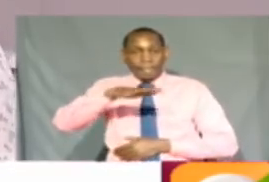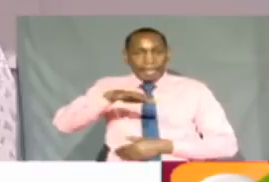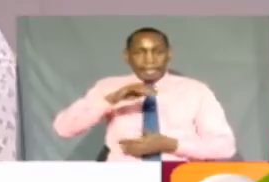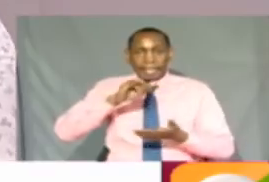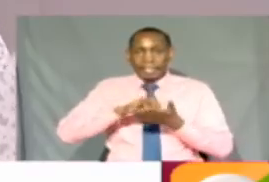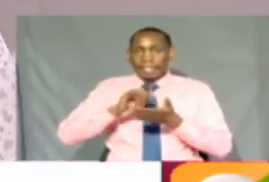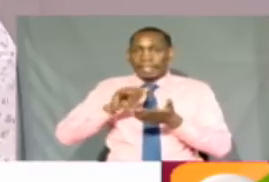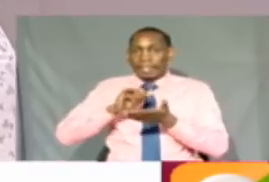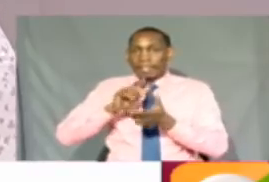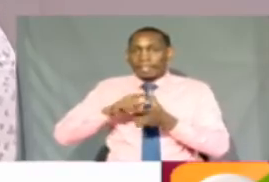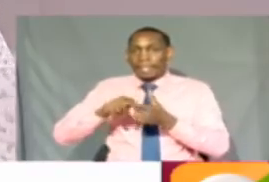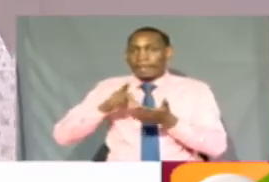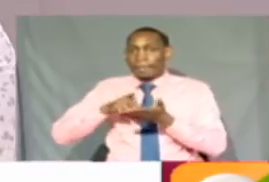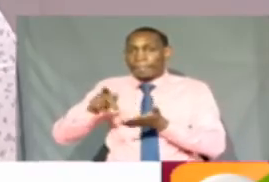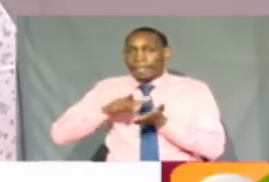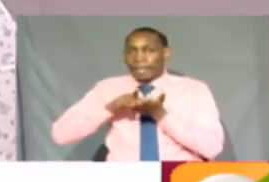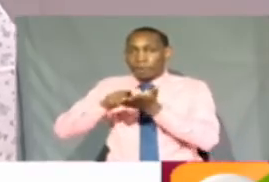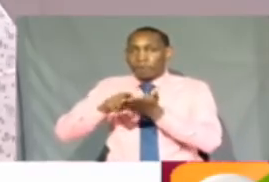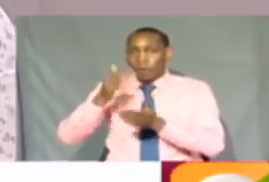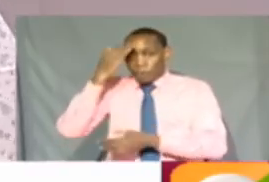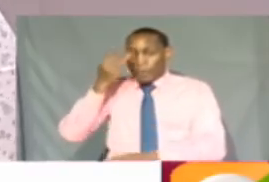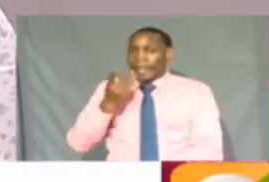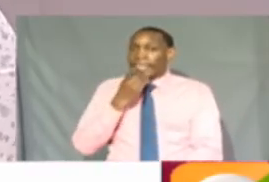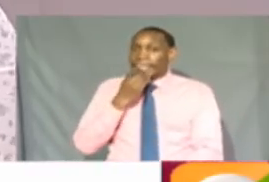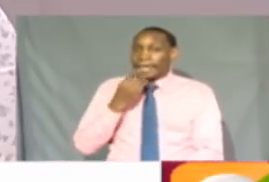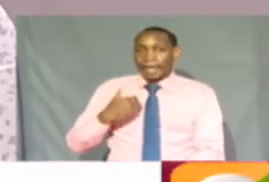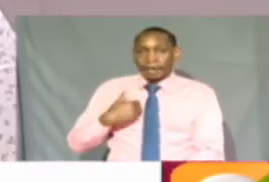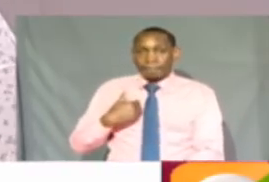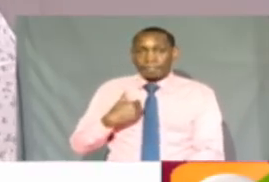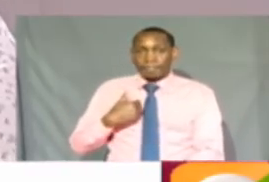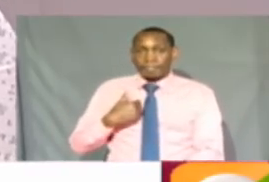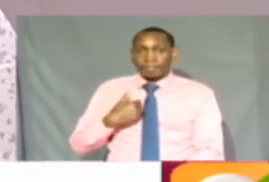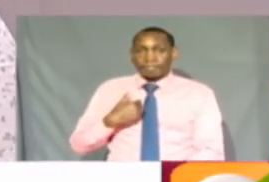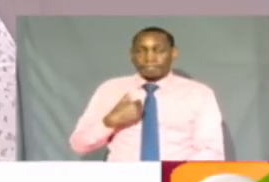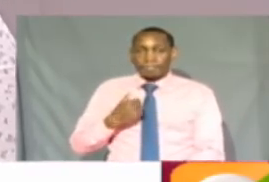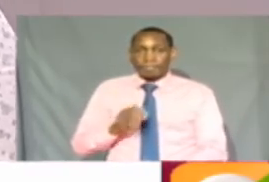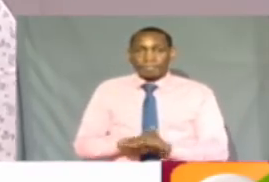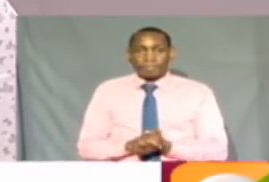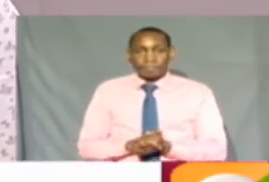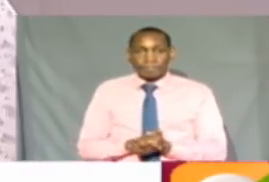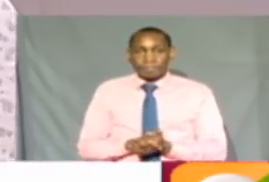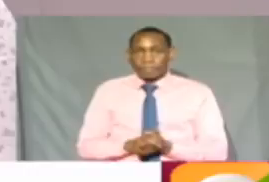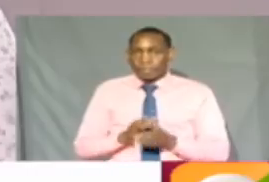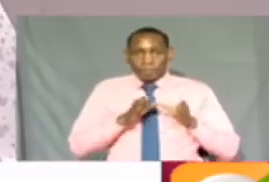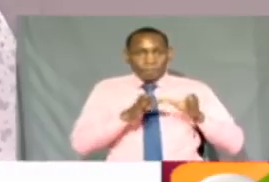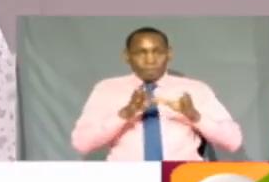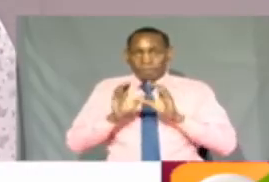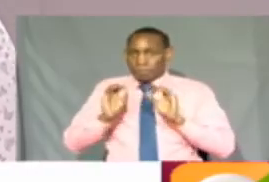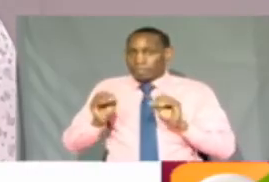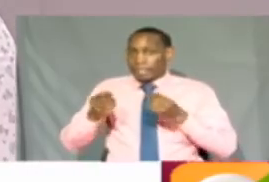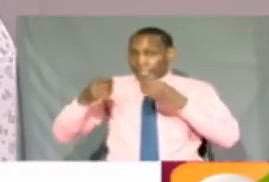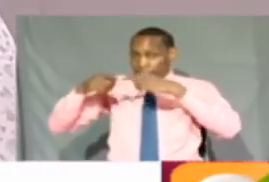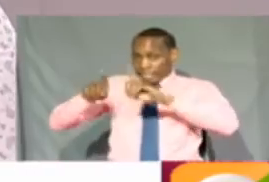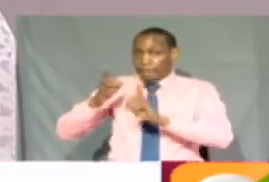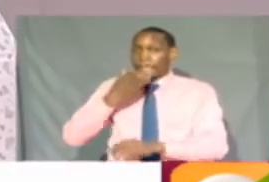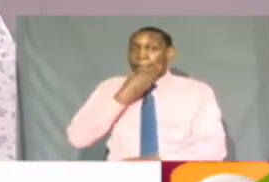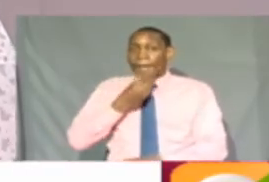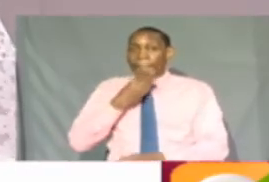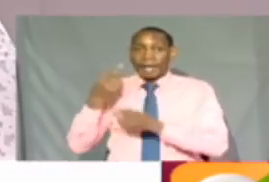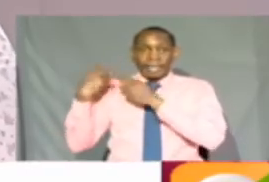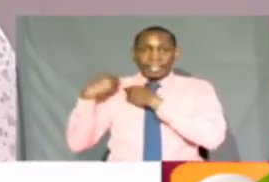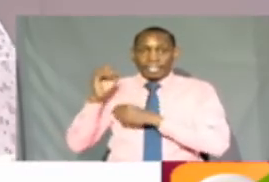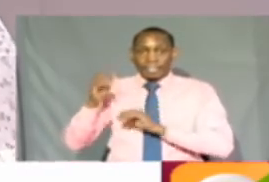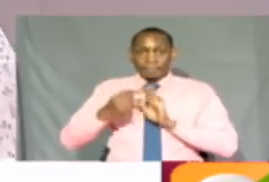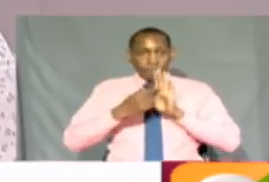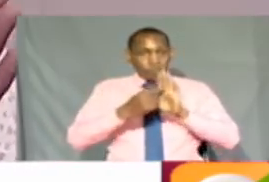you're paying a loan because you took me for dinner. Mm. Tell me day one. Men, nobody is sitting on your heads. Nobody is pushing you to the wall. You push yourselves. If you show a